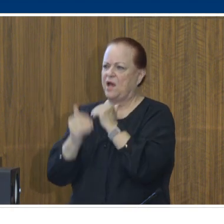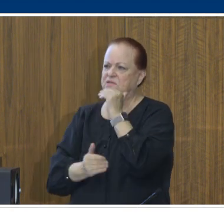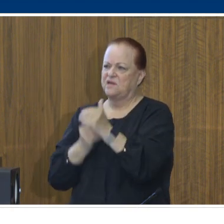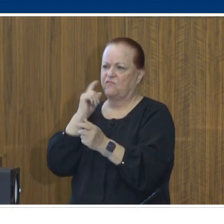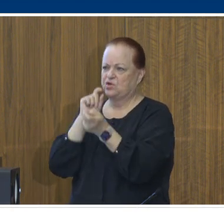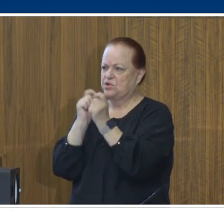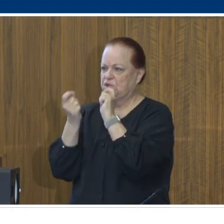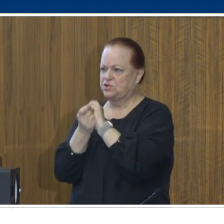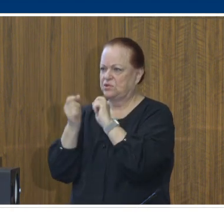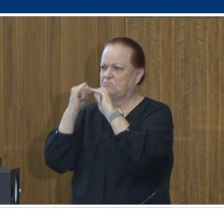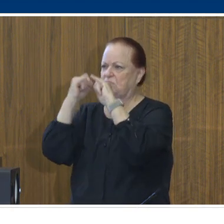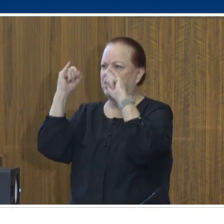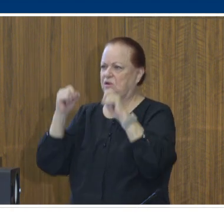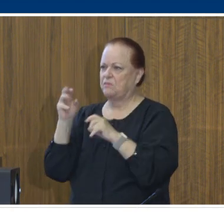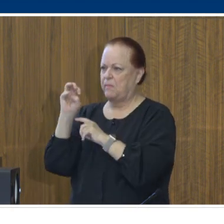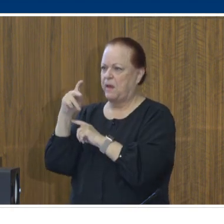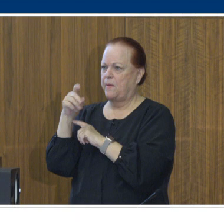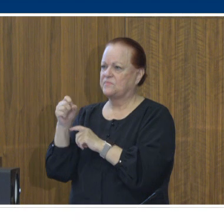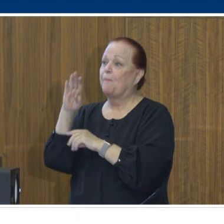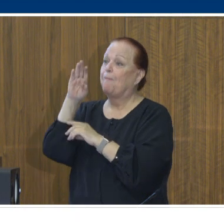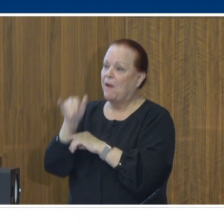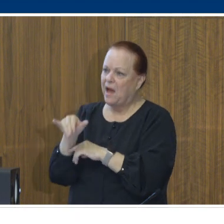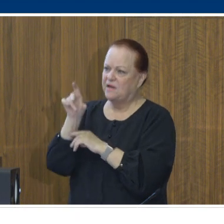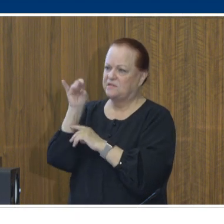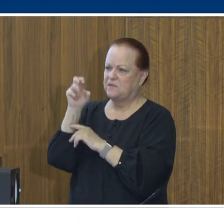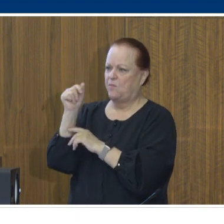by December 15th.